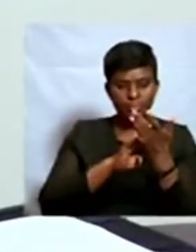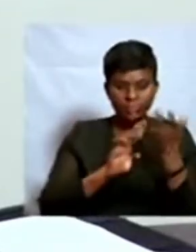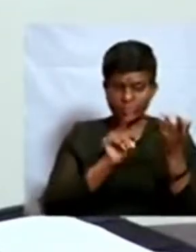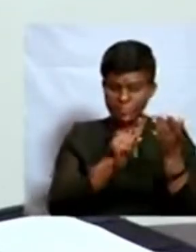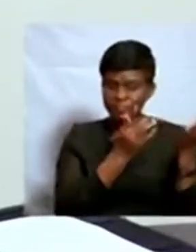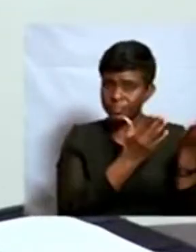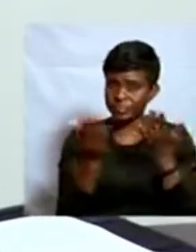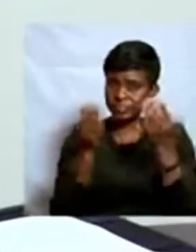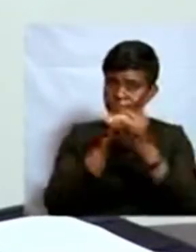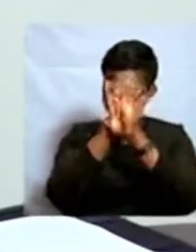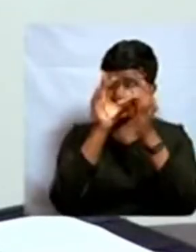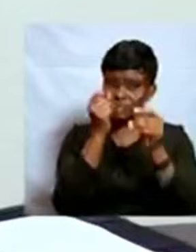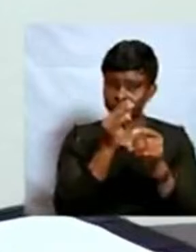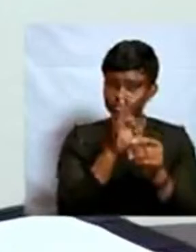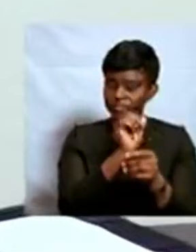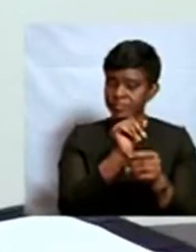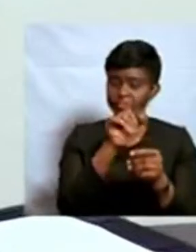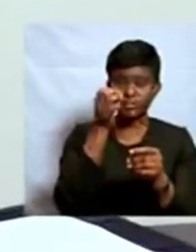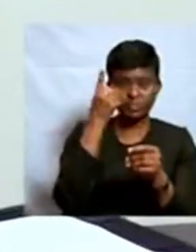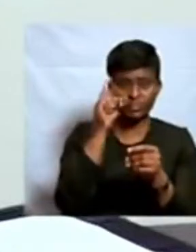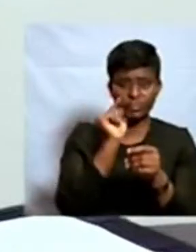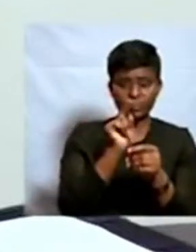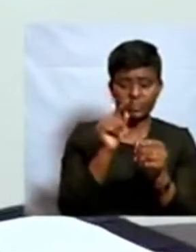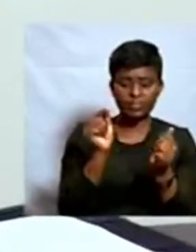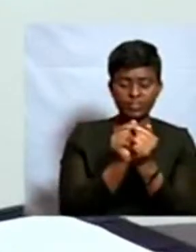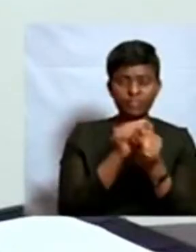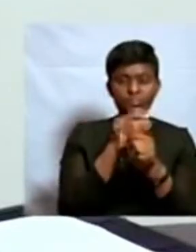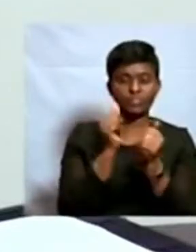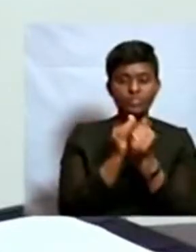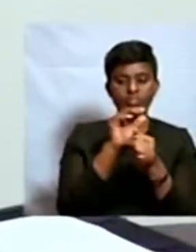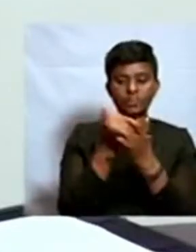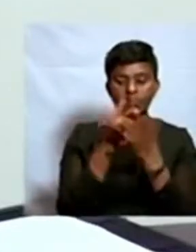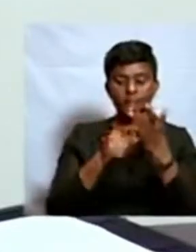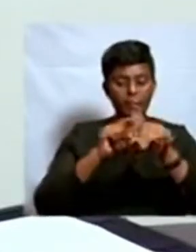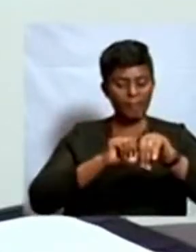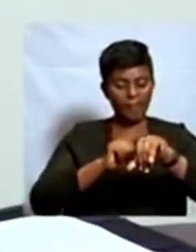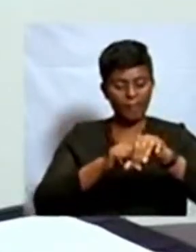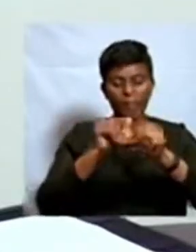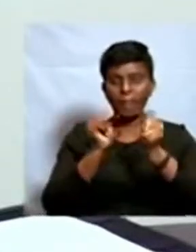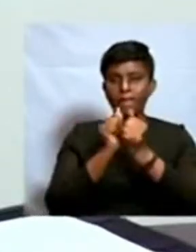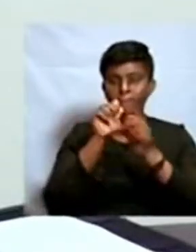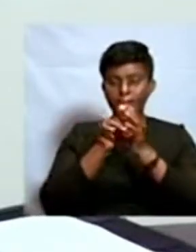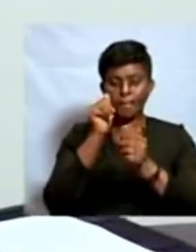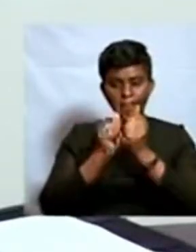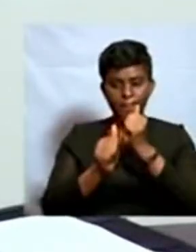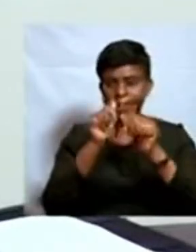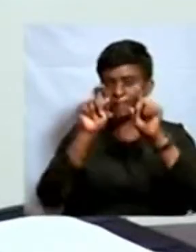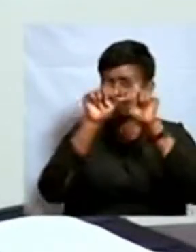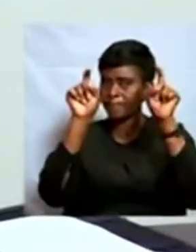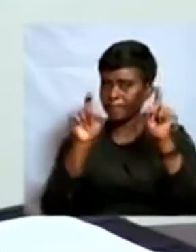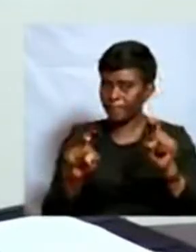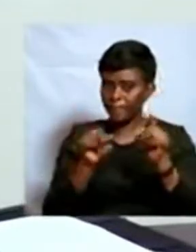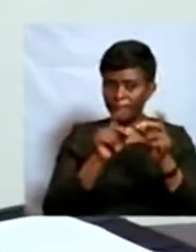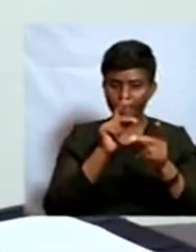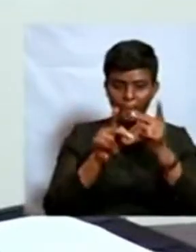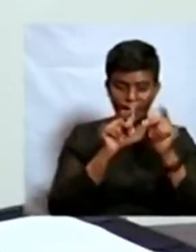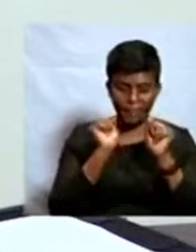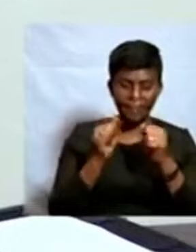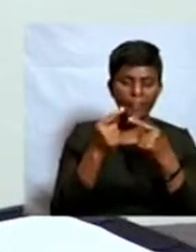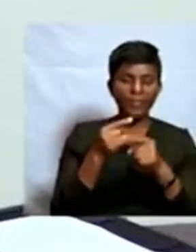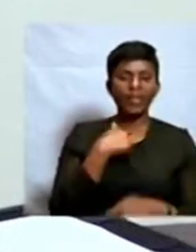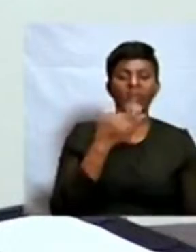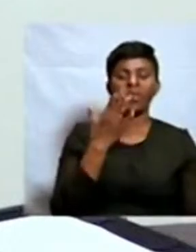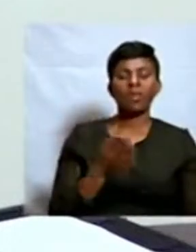brings clarity of understanding as well as the timelines within which the certification processes will be carried out.